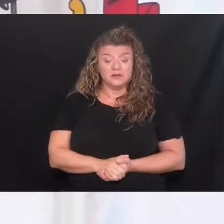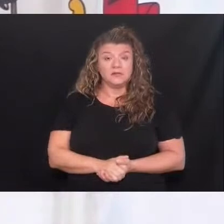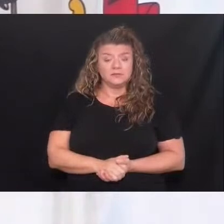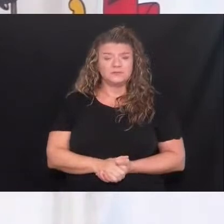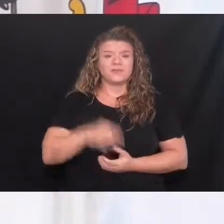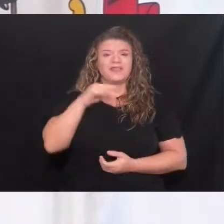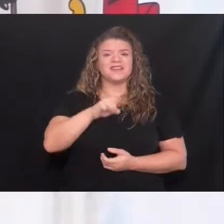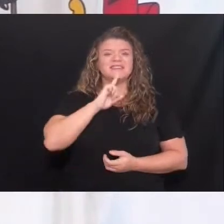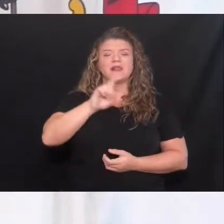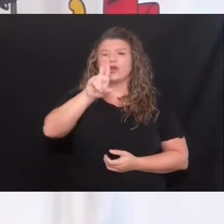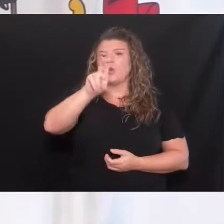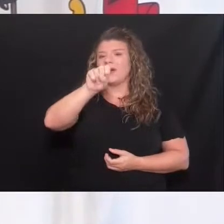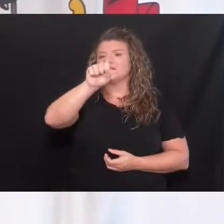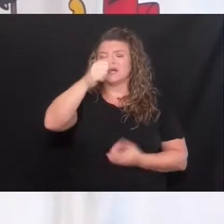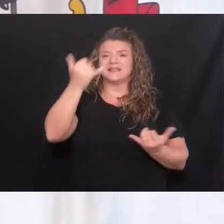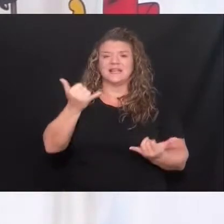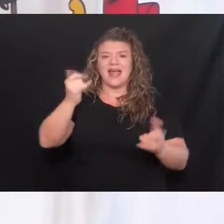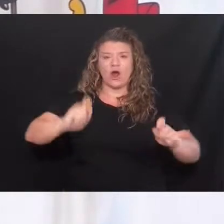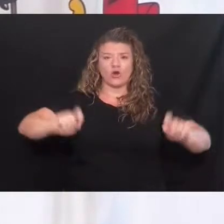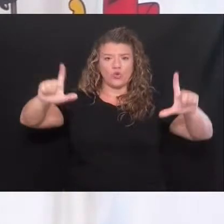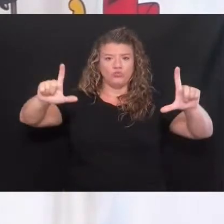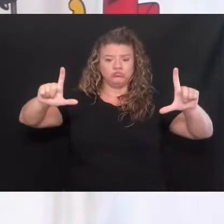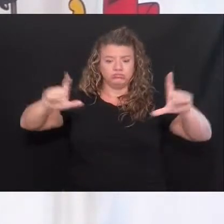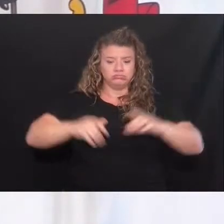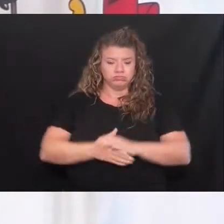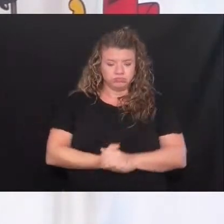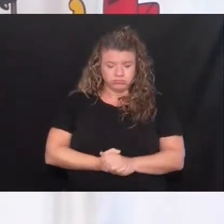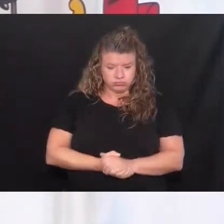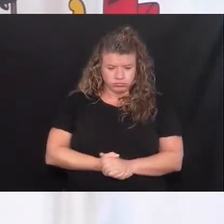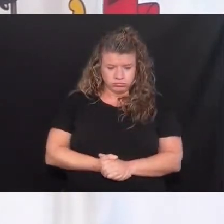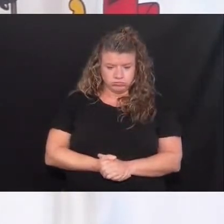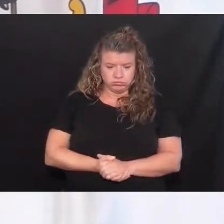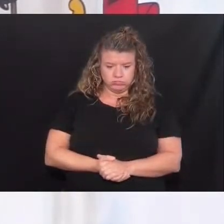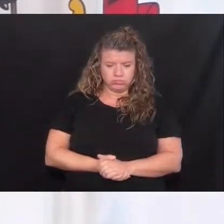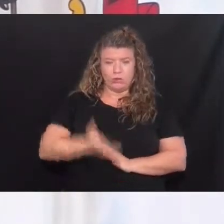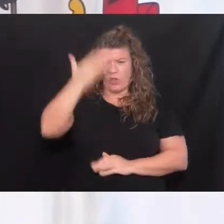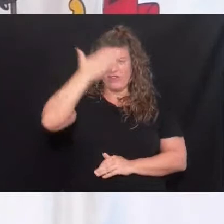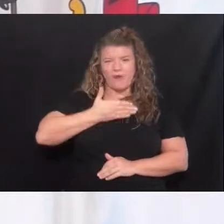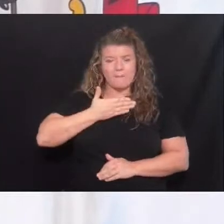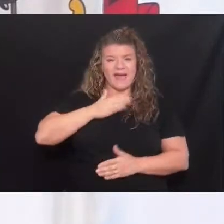Here's the USA Today article on the front page.